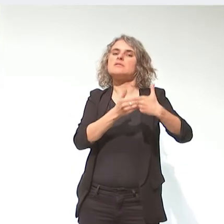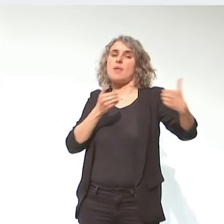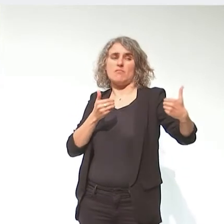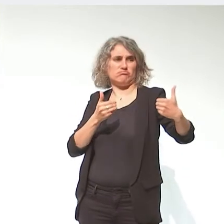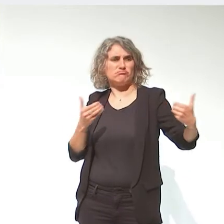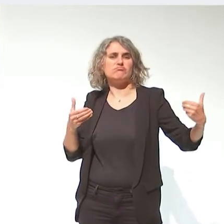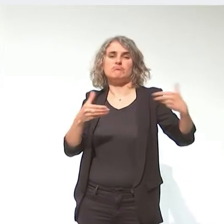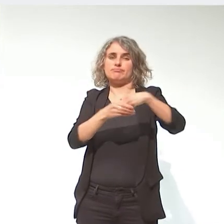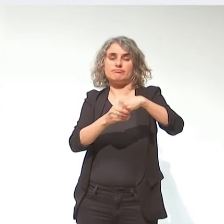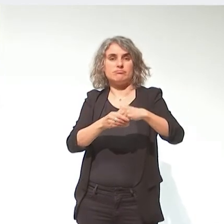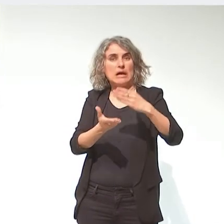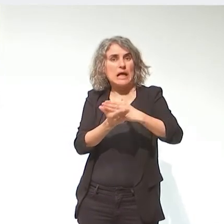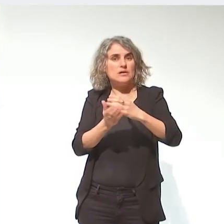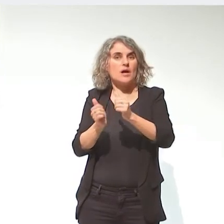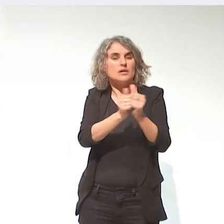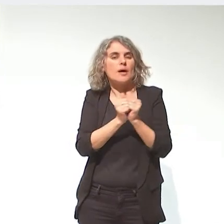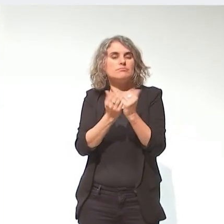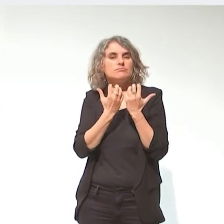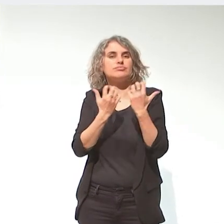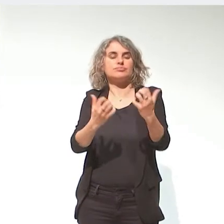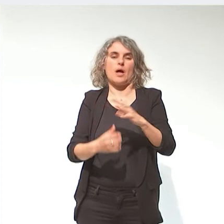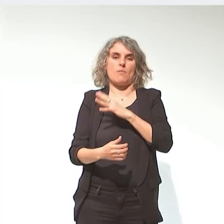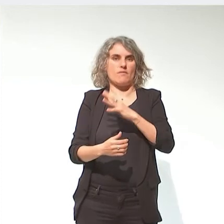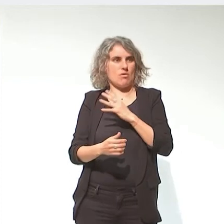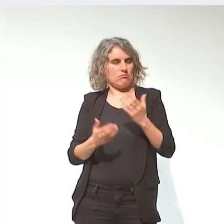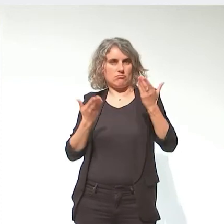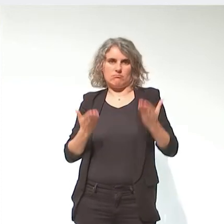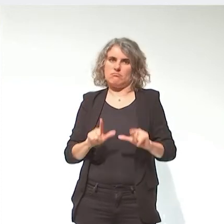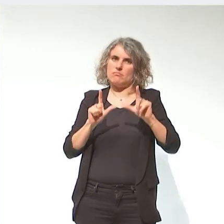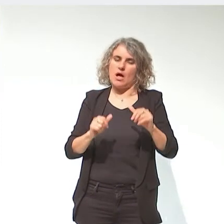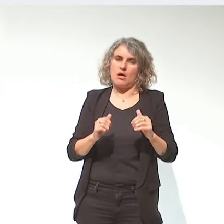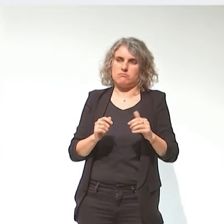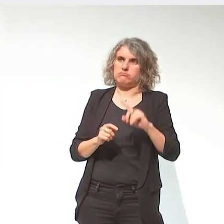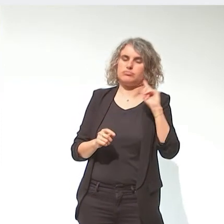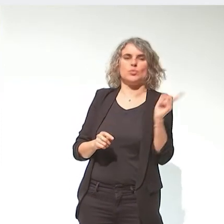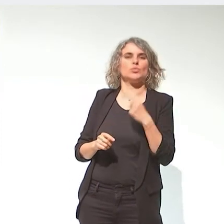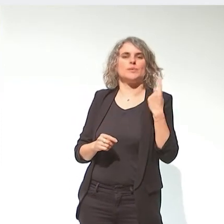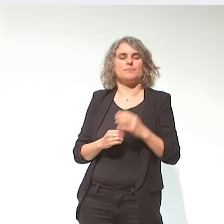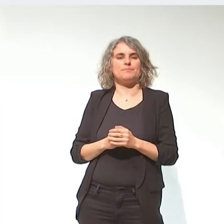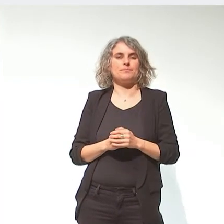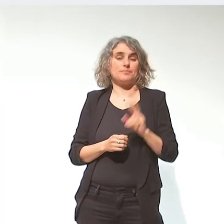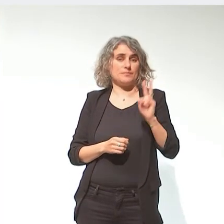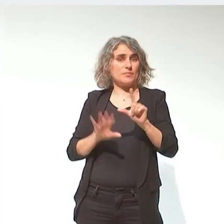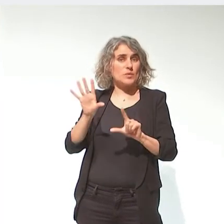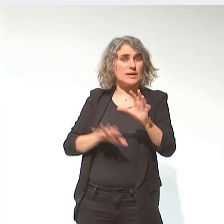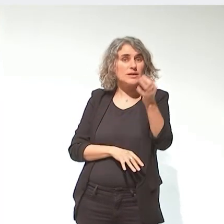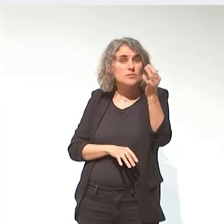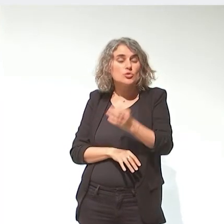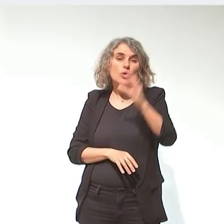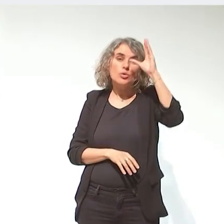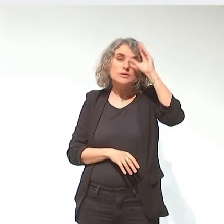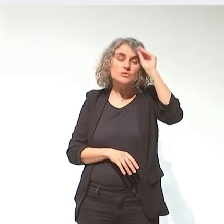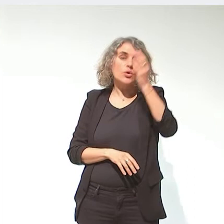these students who need selective or additional measures. They are